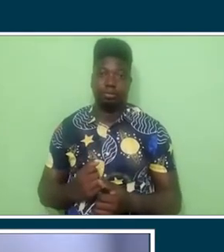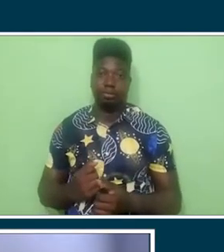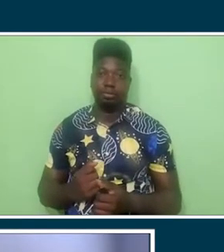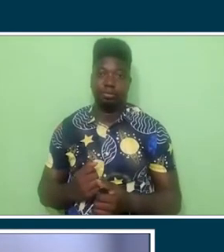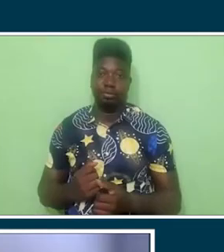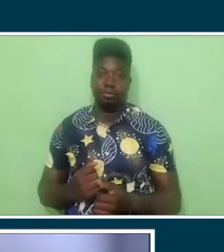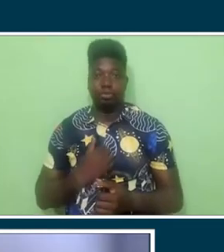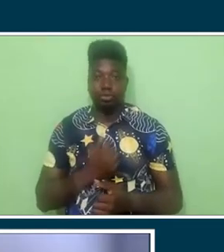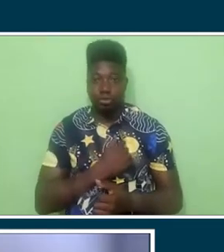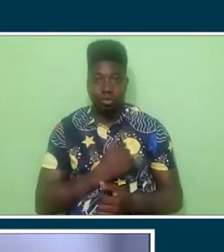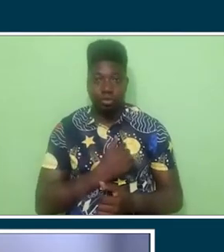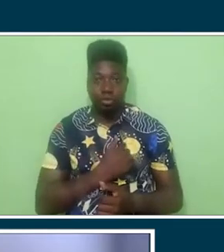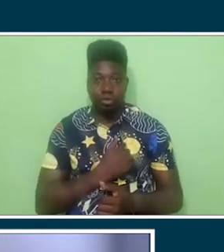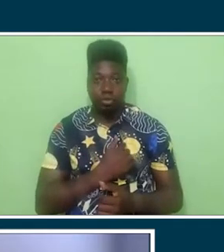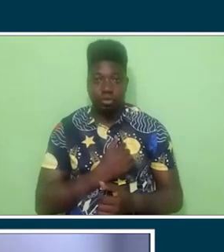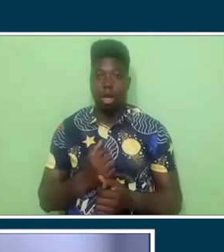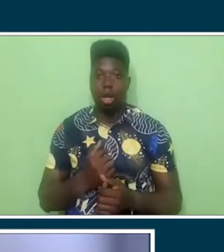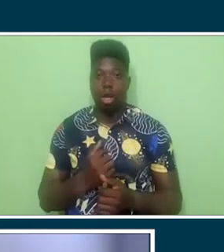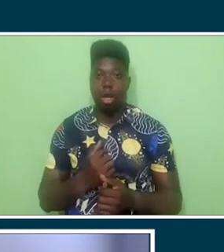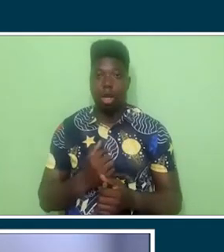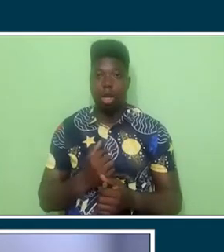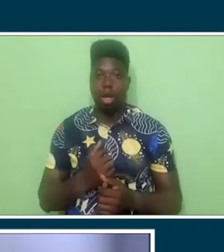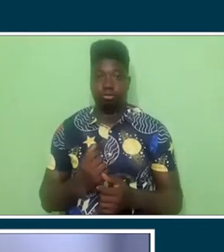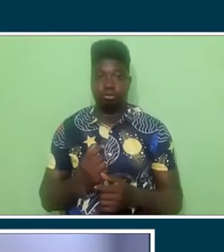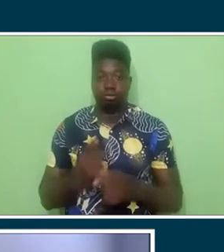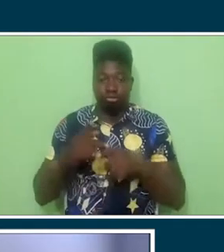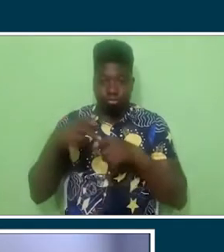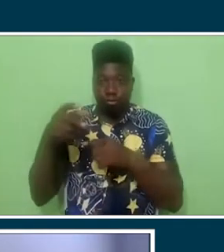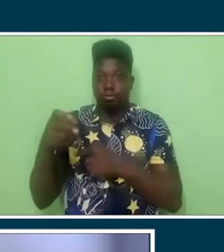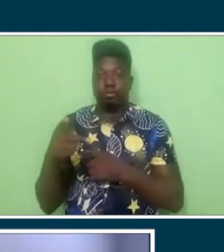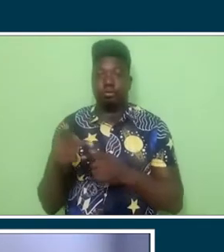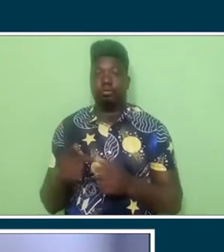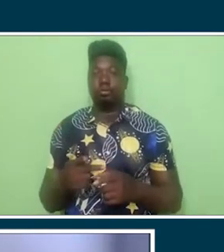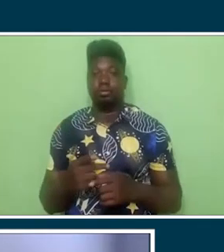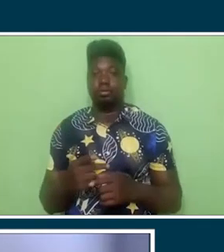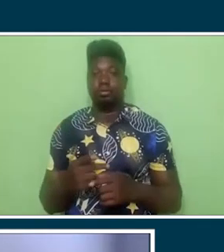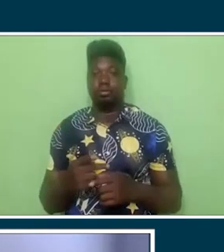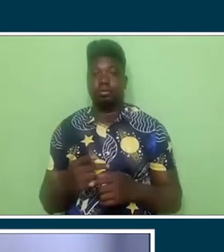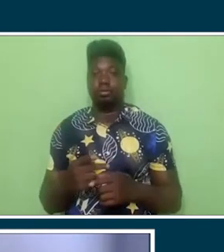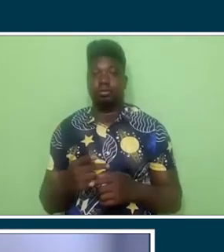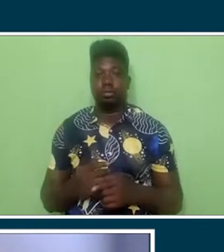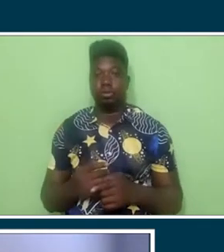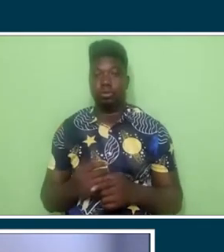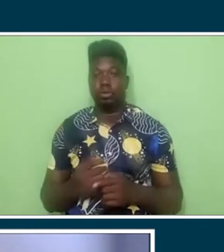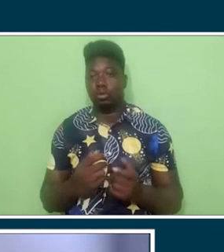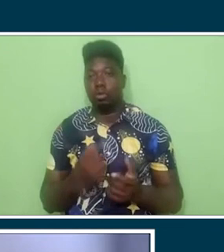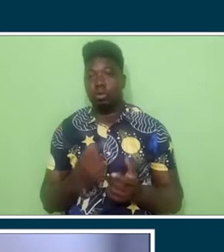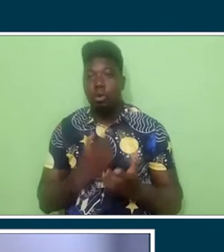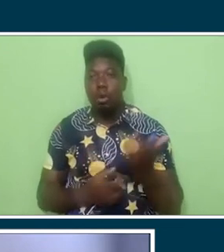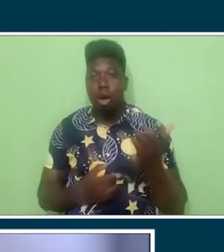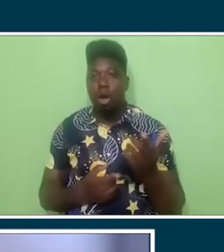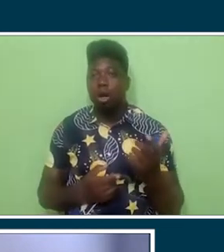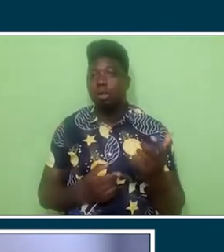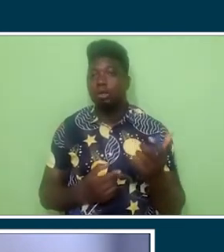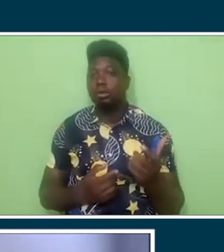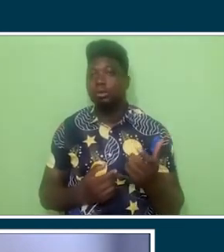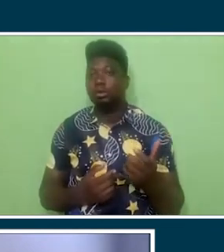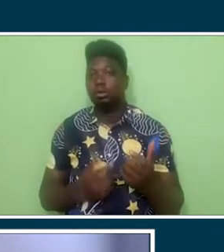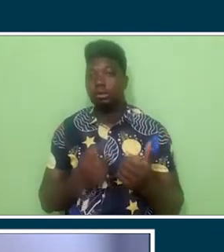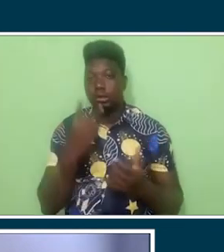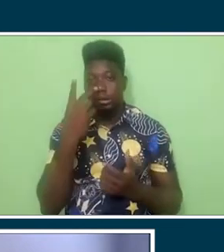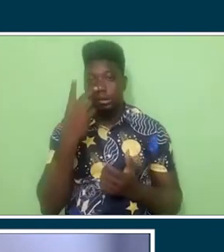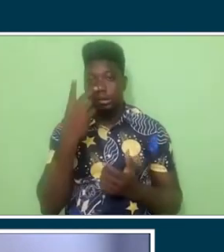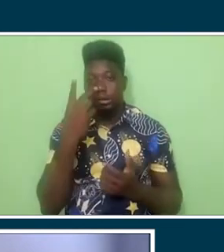professional spaces, can you build on what Ari and Leticia were naming in terms of, have you